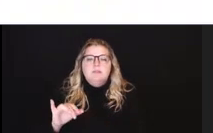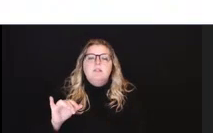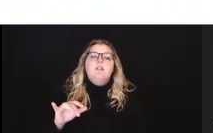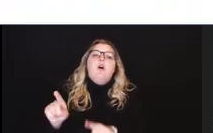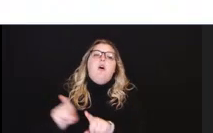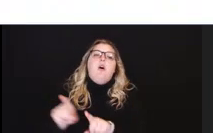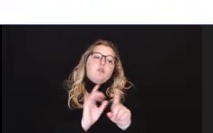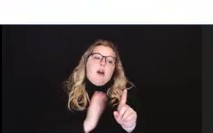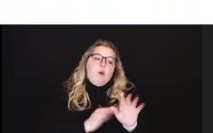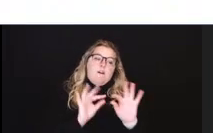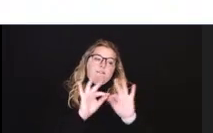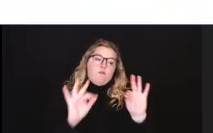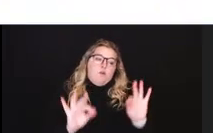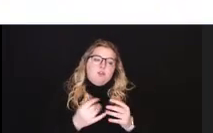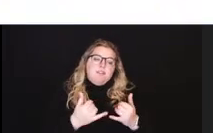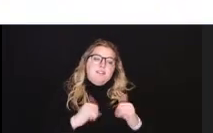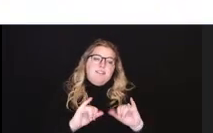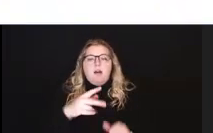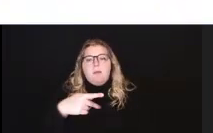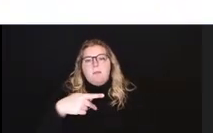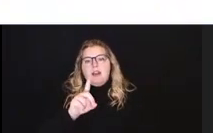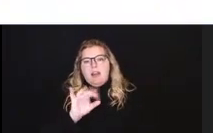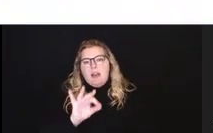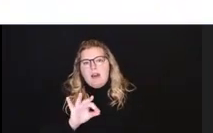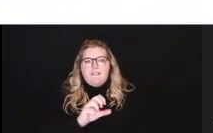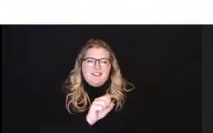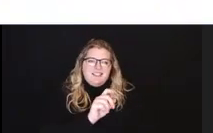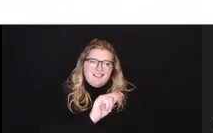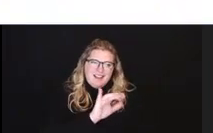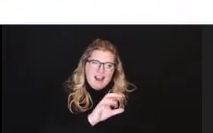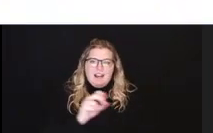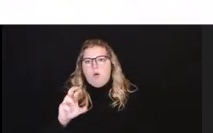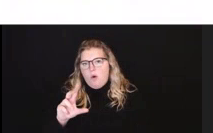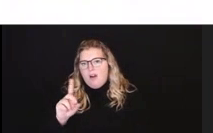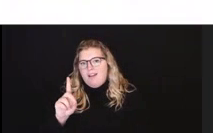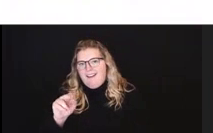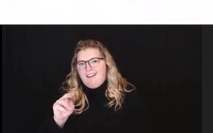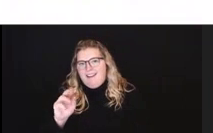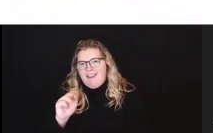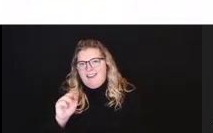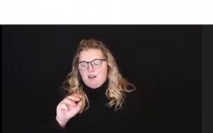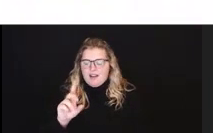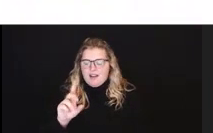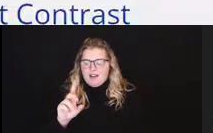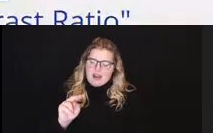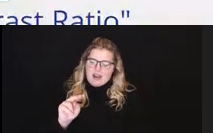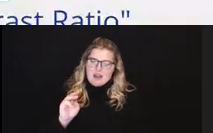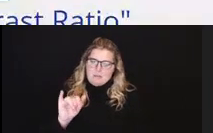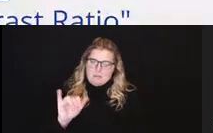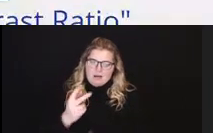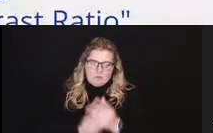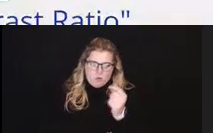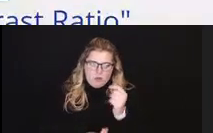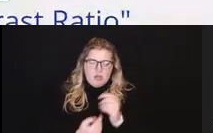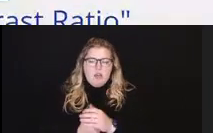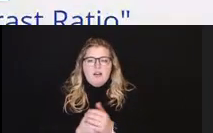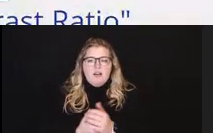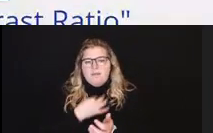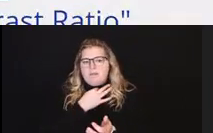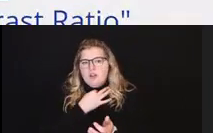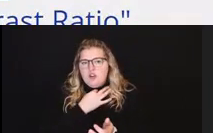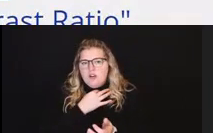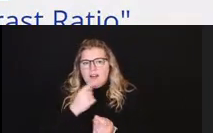either still static PDFs or they're dynamic PDFs. And I guess I'm curious for